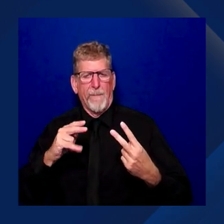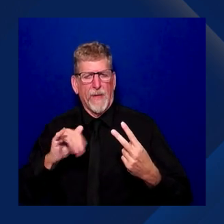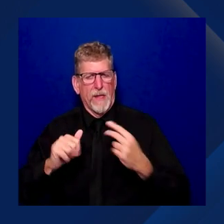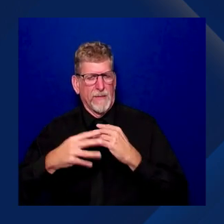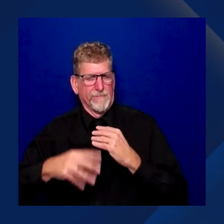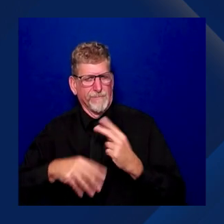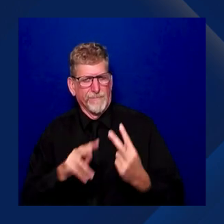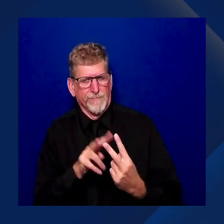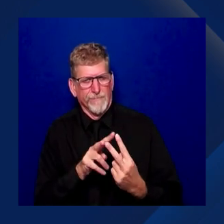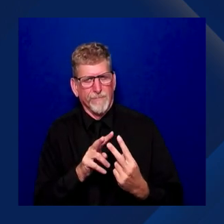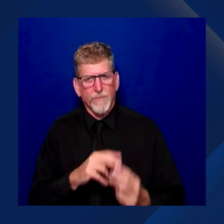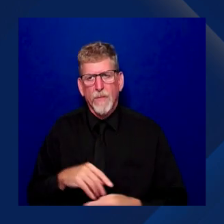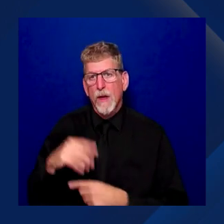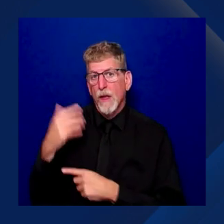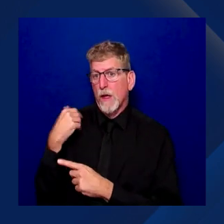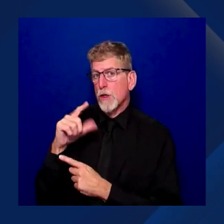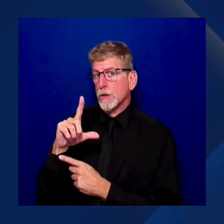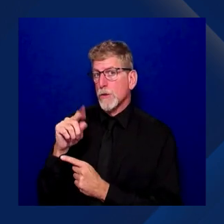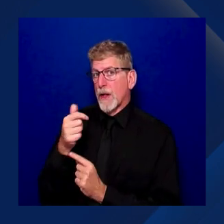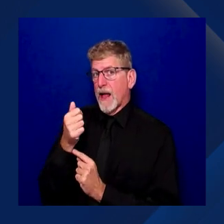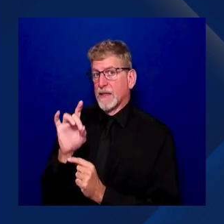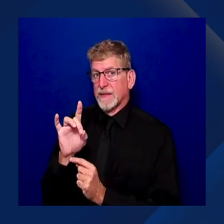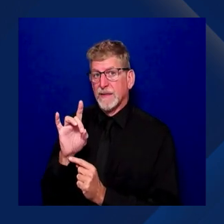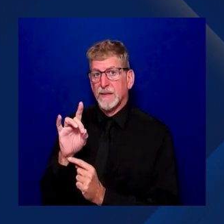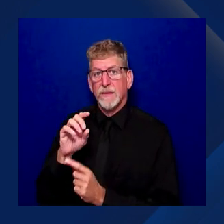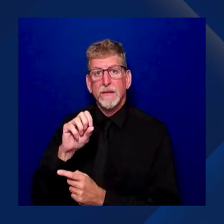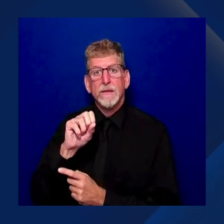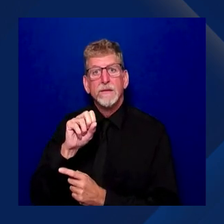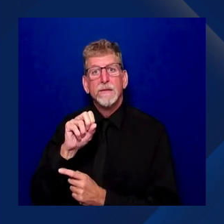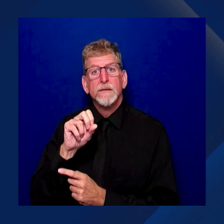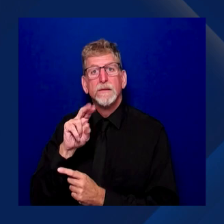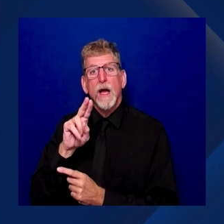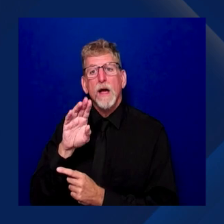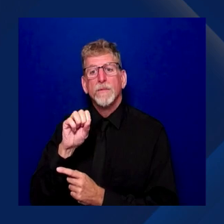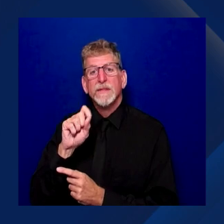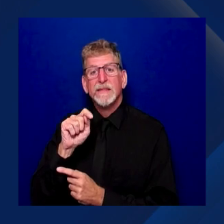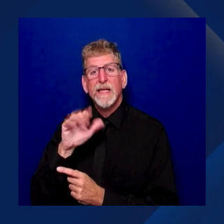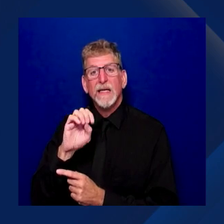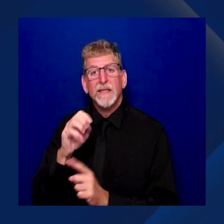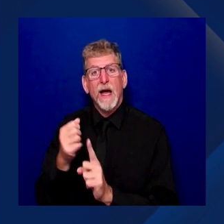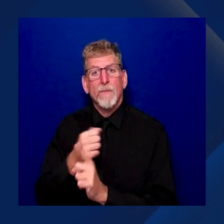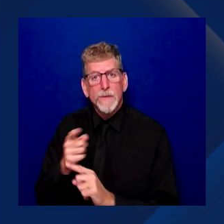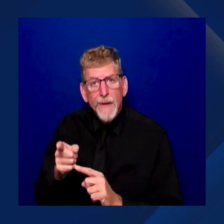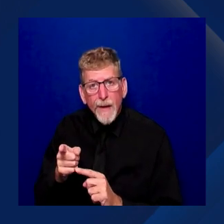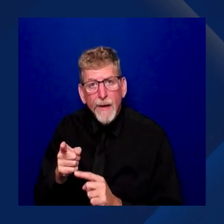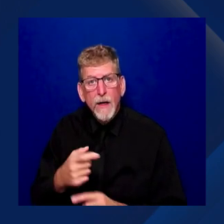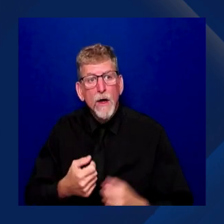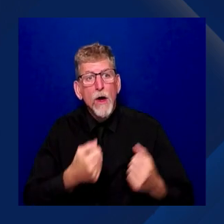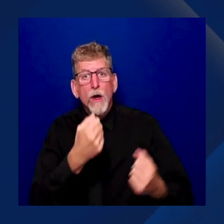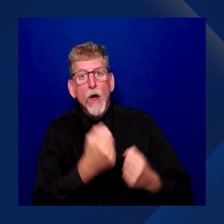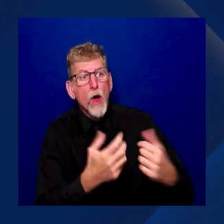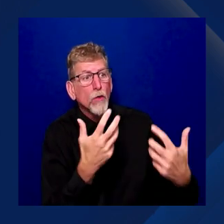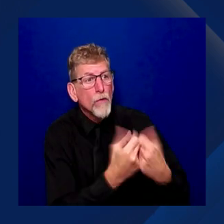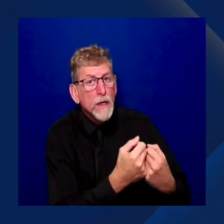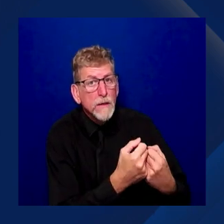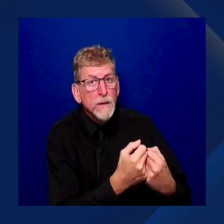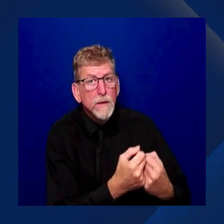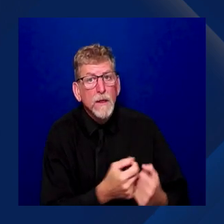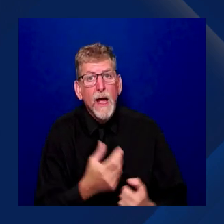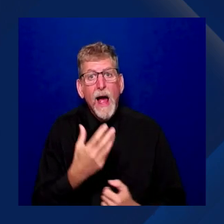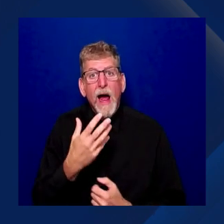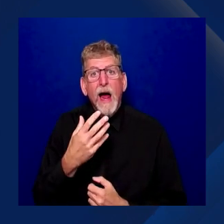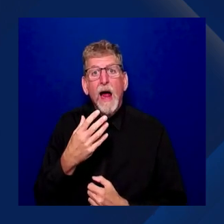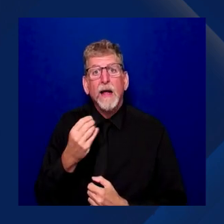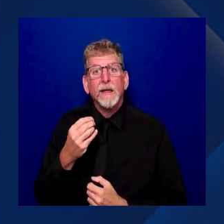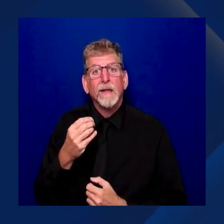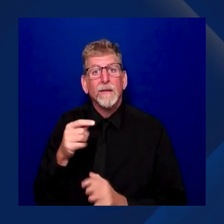were substance use disorder, motor vehicle collisions, and also homicide. And so that really speaks to the fact that if